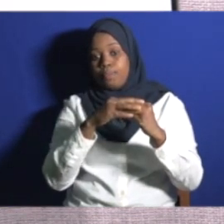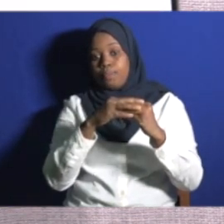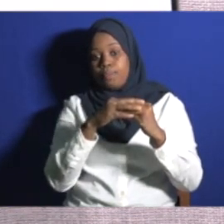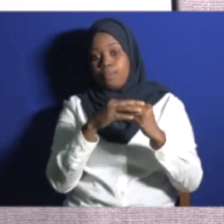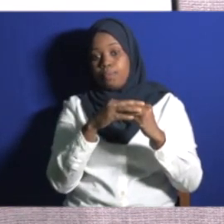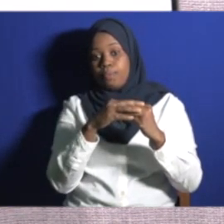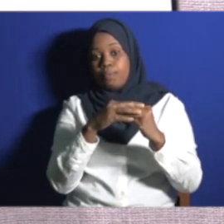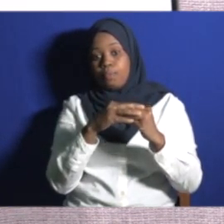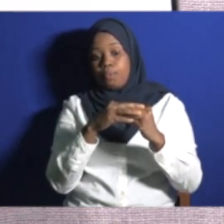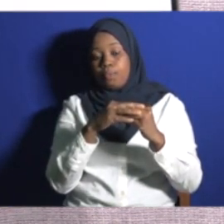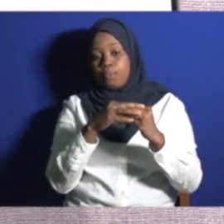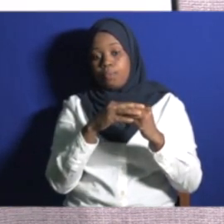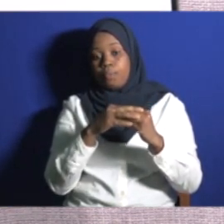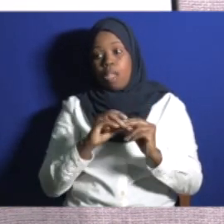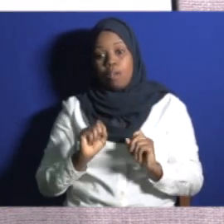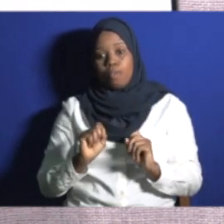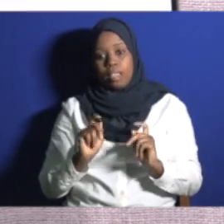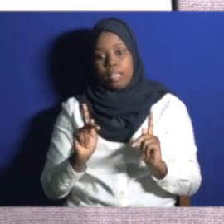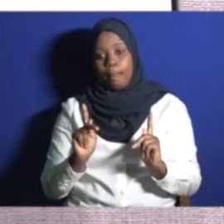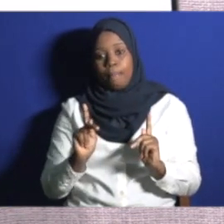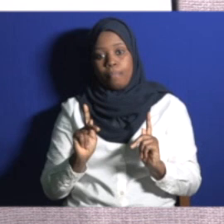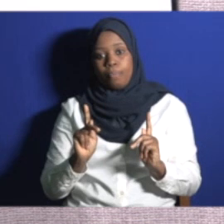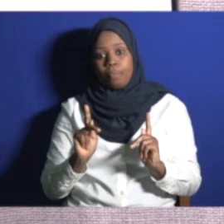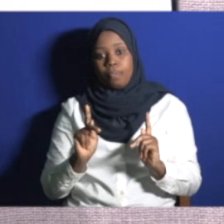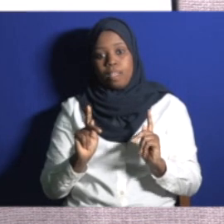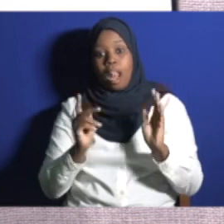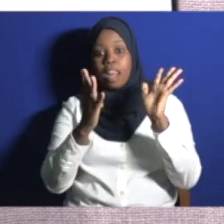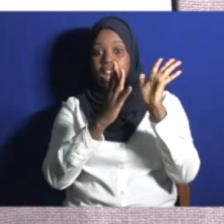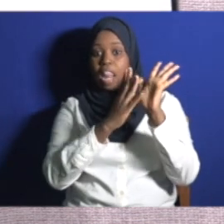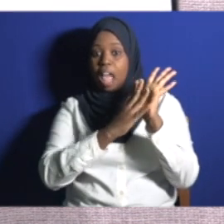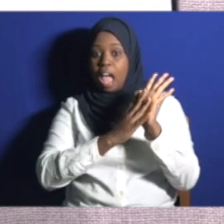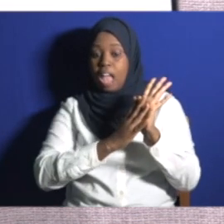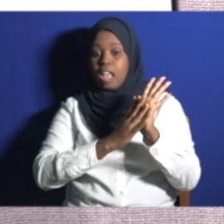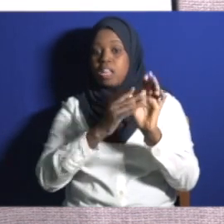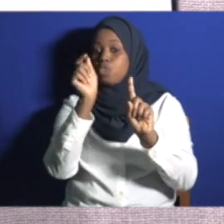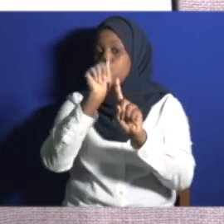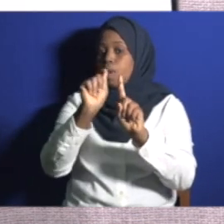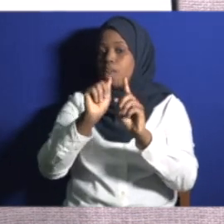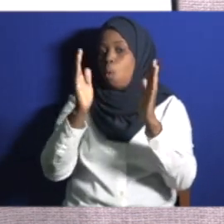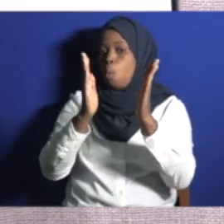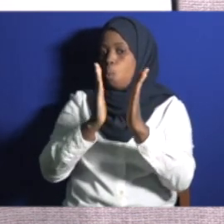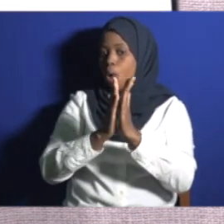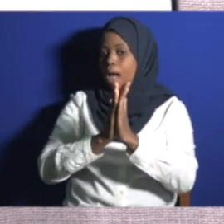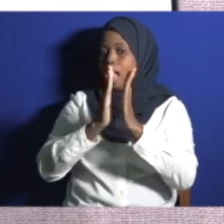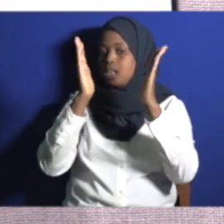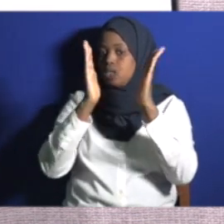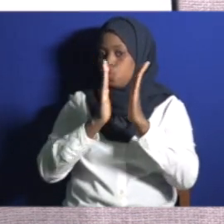Okay. 9 squared. 1, 2, 3. 4